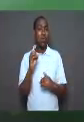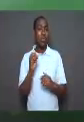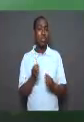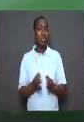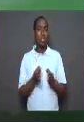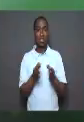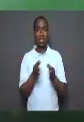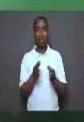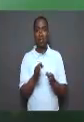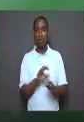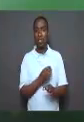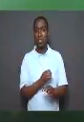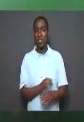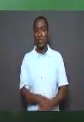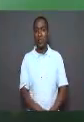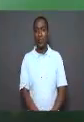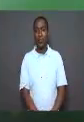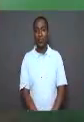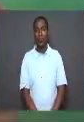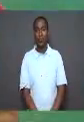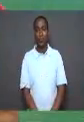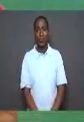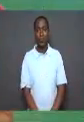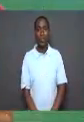oxygen to the cells.